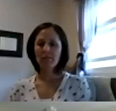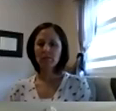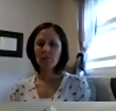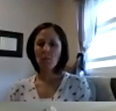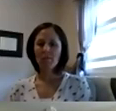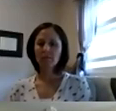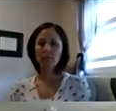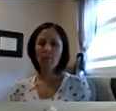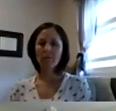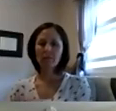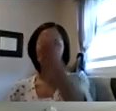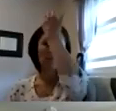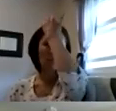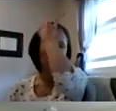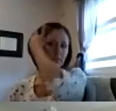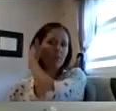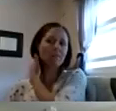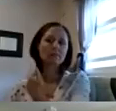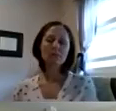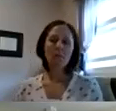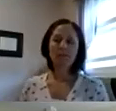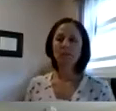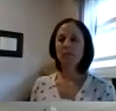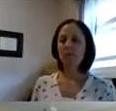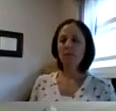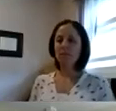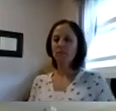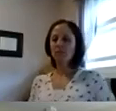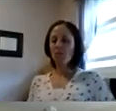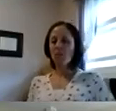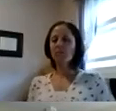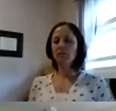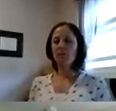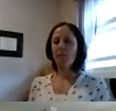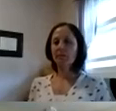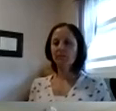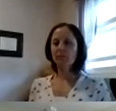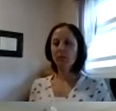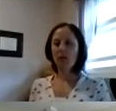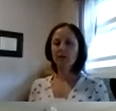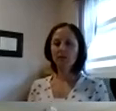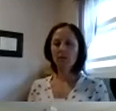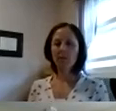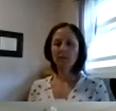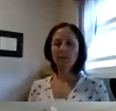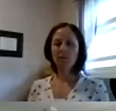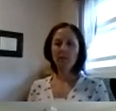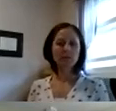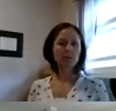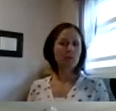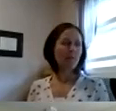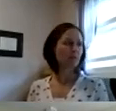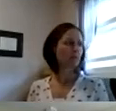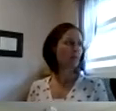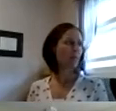additional explanation of you know, delving a little bit further into what we're talking about here. So these 3